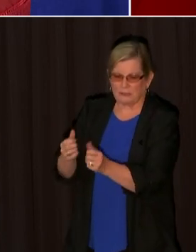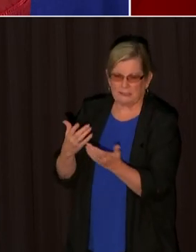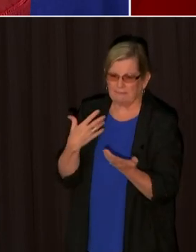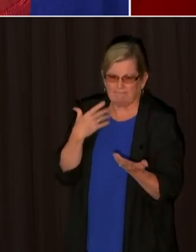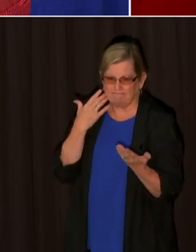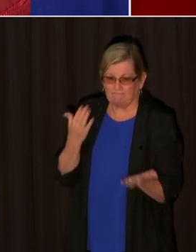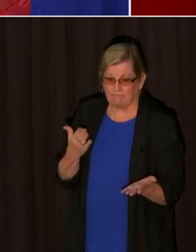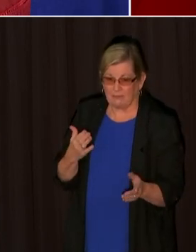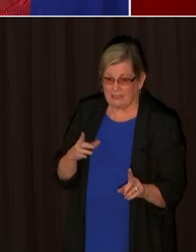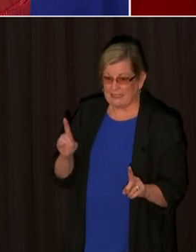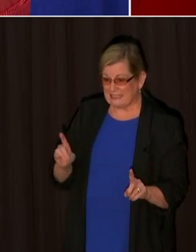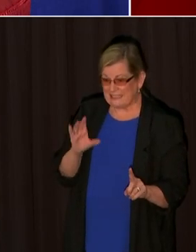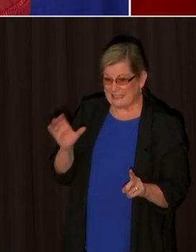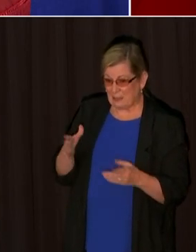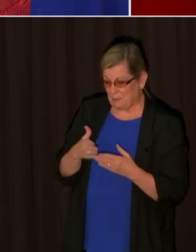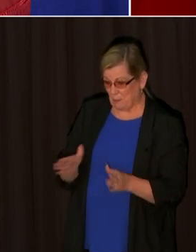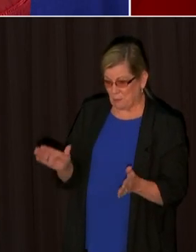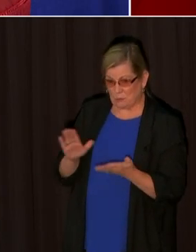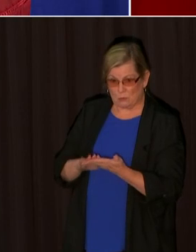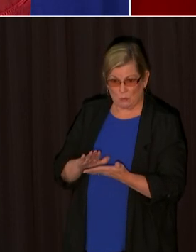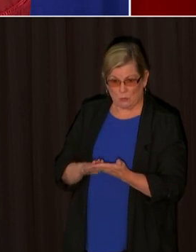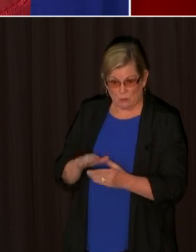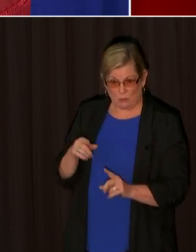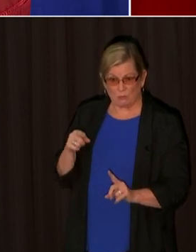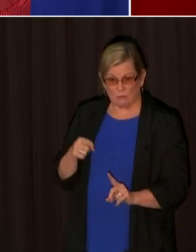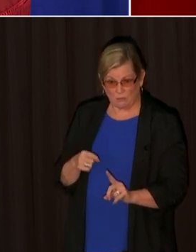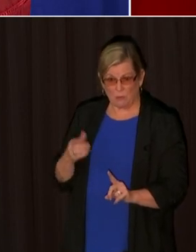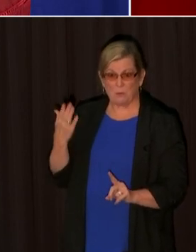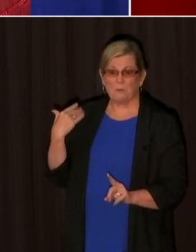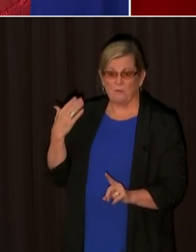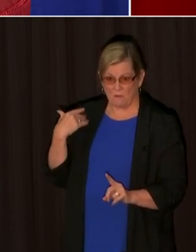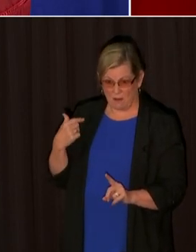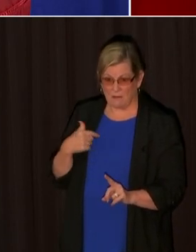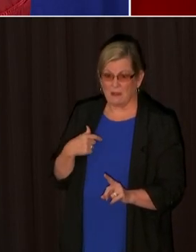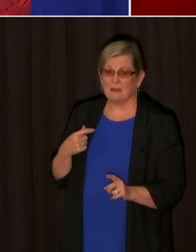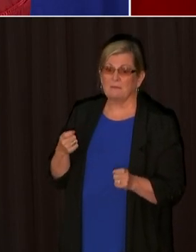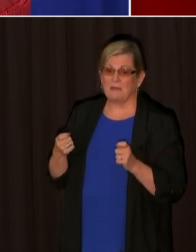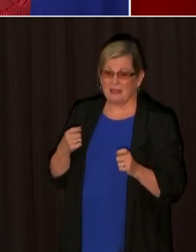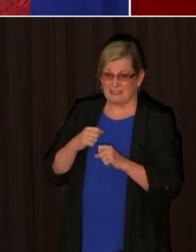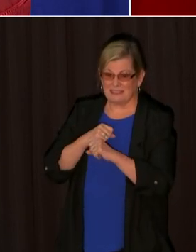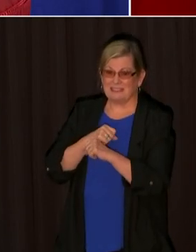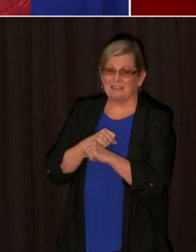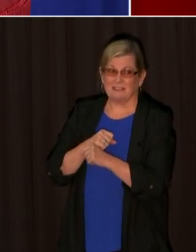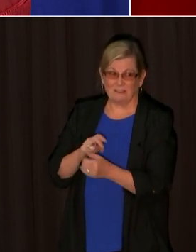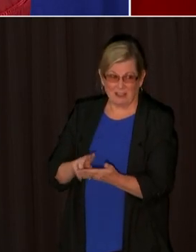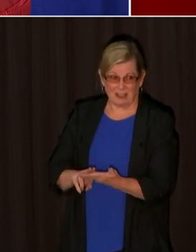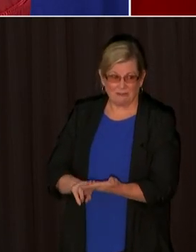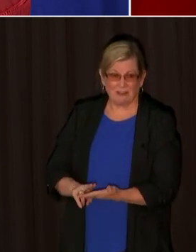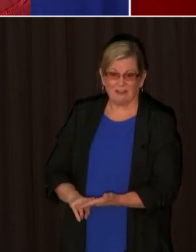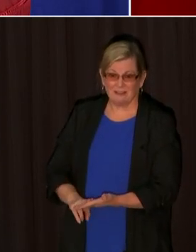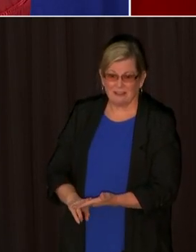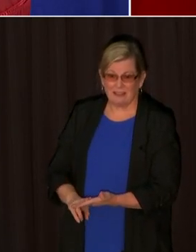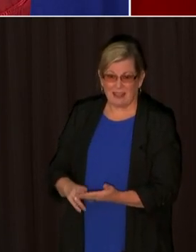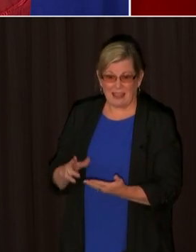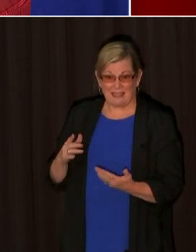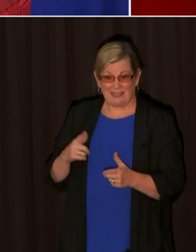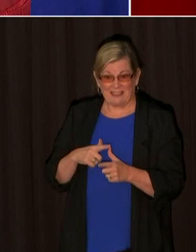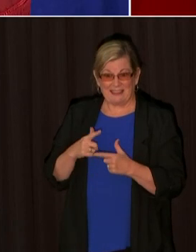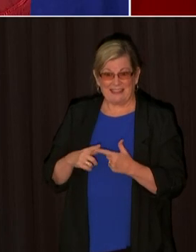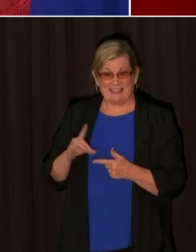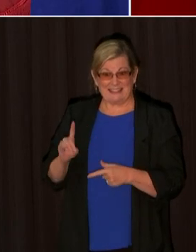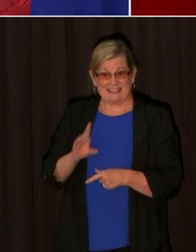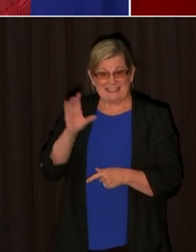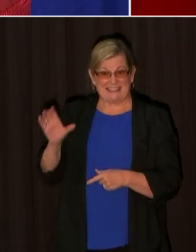Public Schools at one time managed the security contract. The DC Council, by law, moved